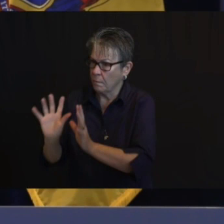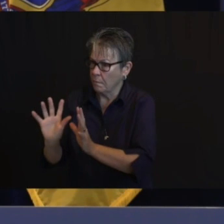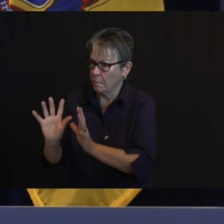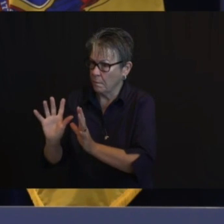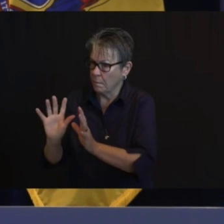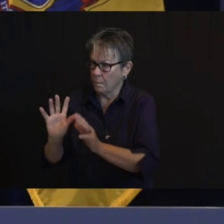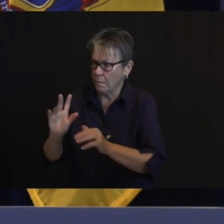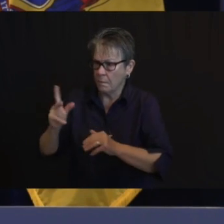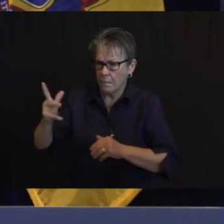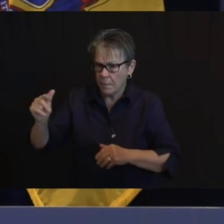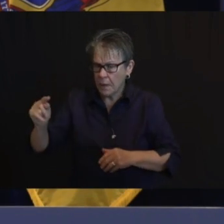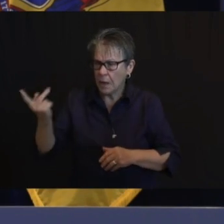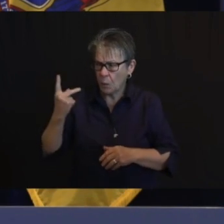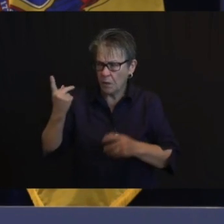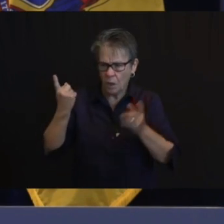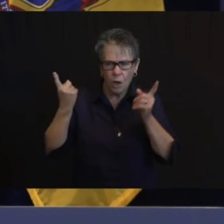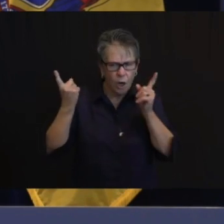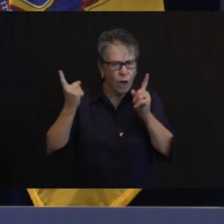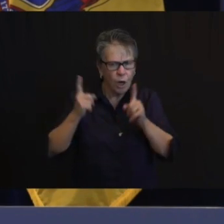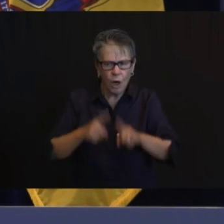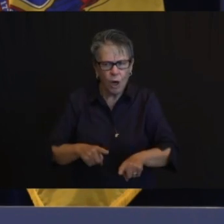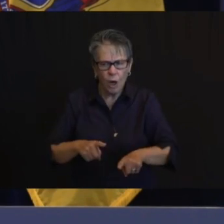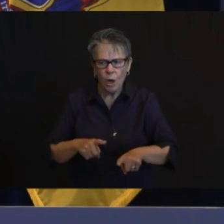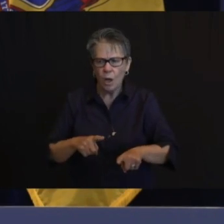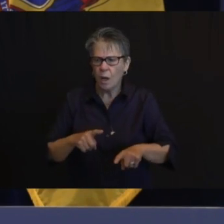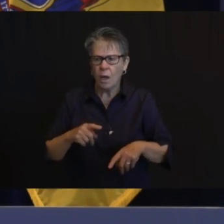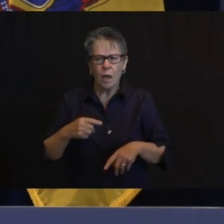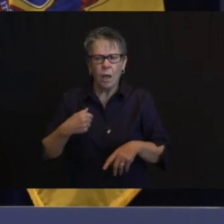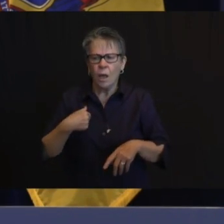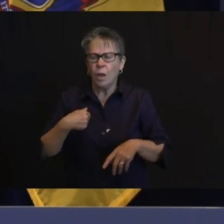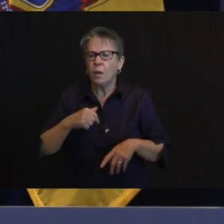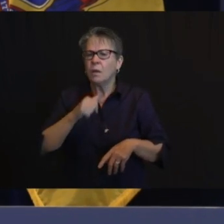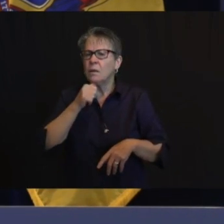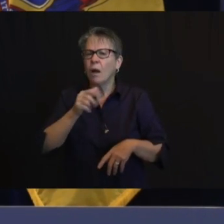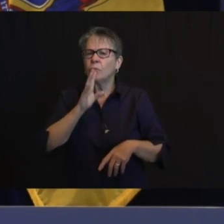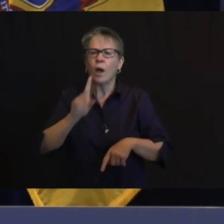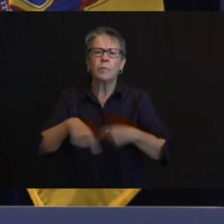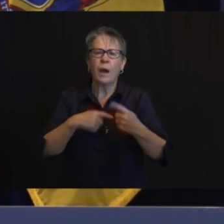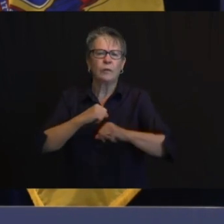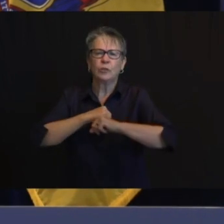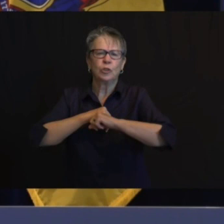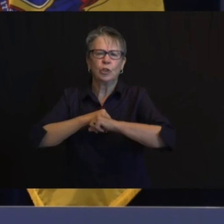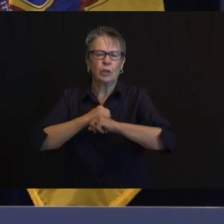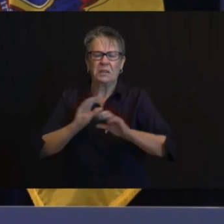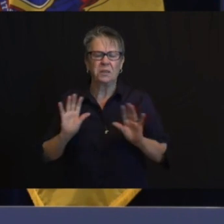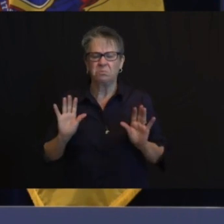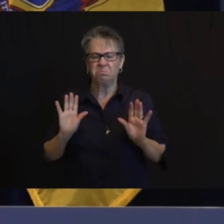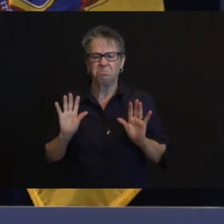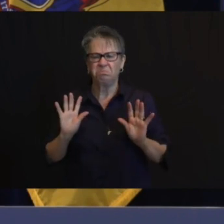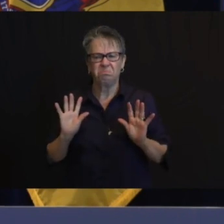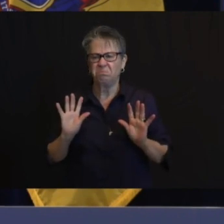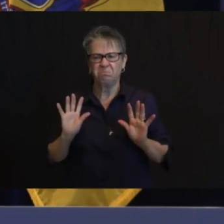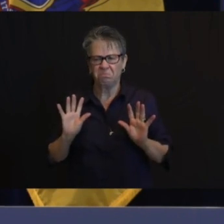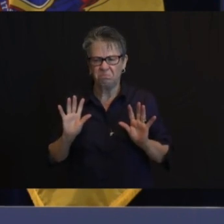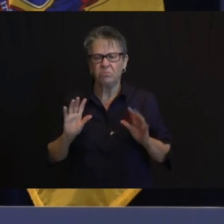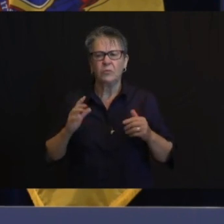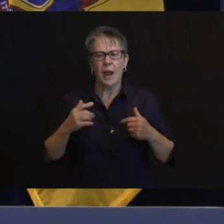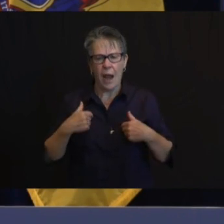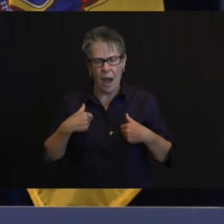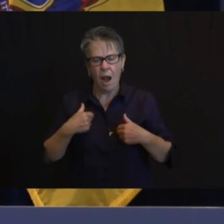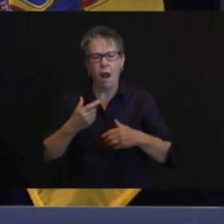is not we're not going to comment on security, but other than to say I'm incredibly humbled and honored to